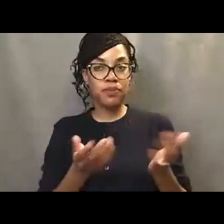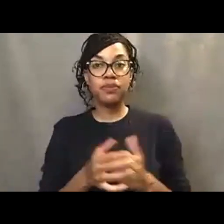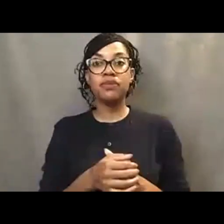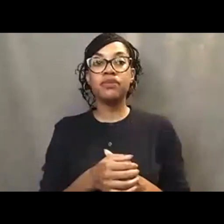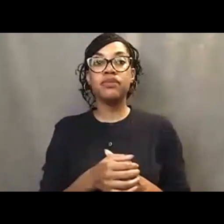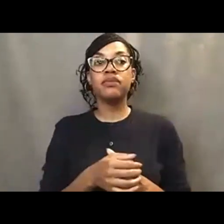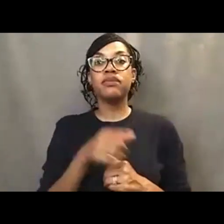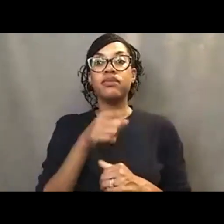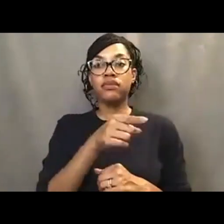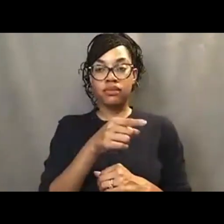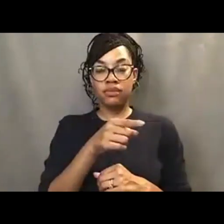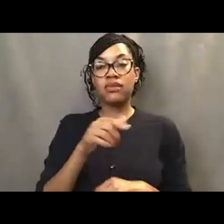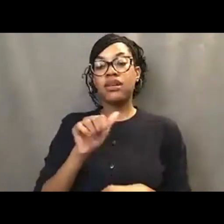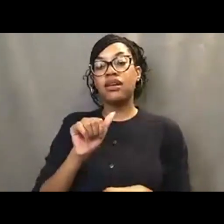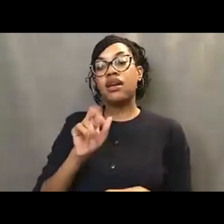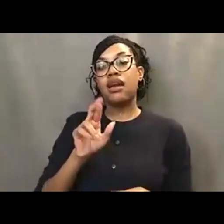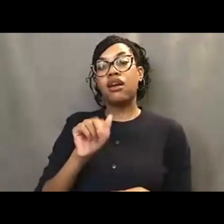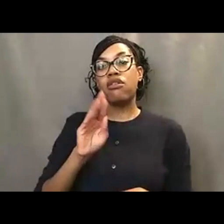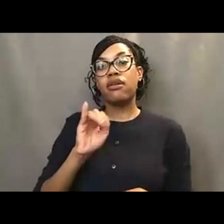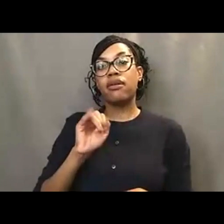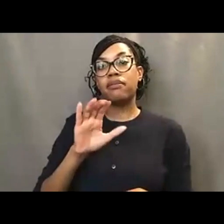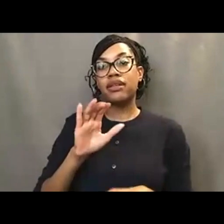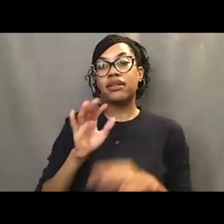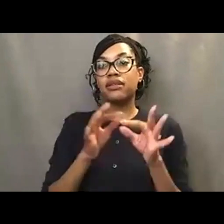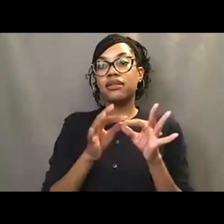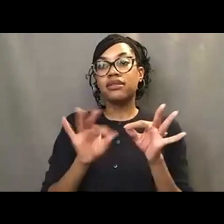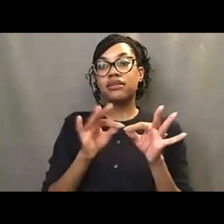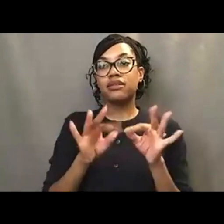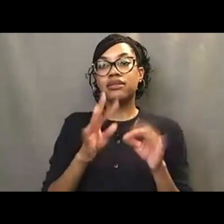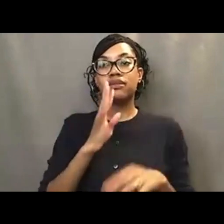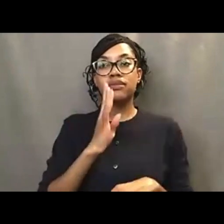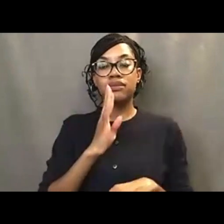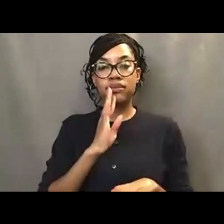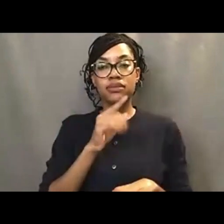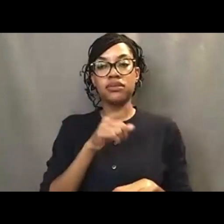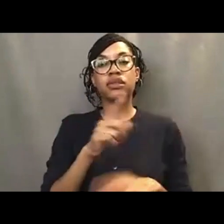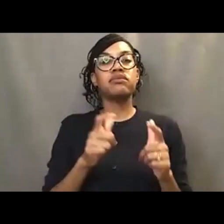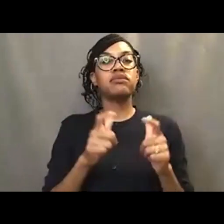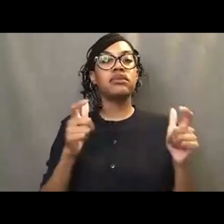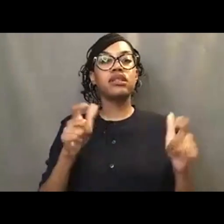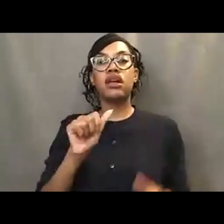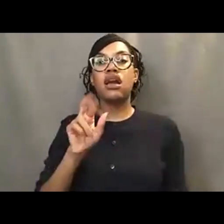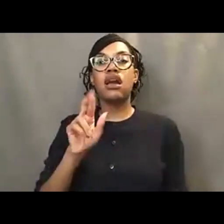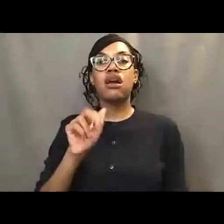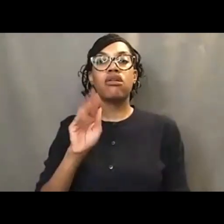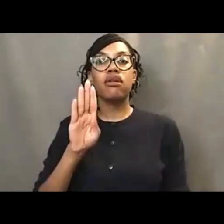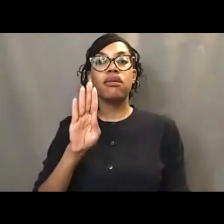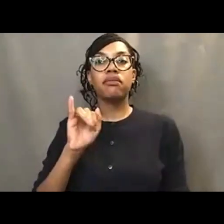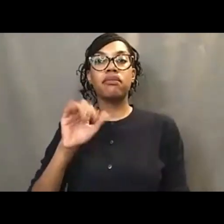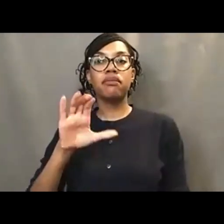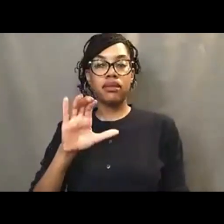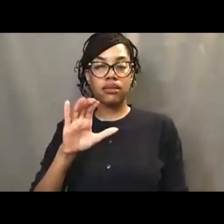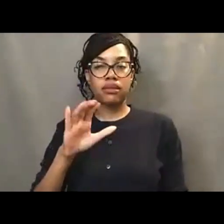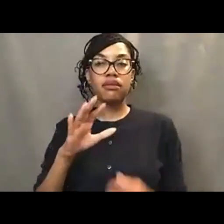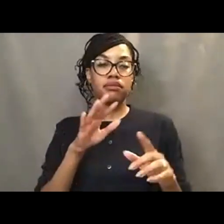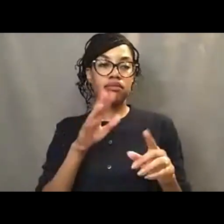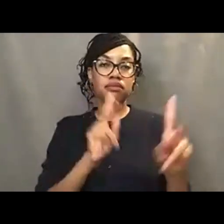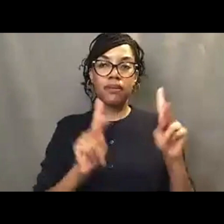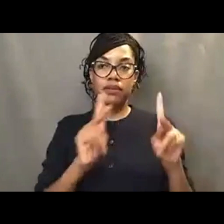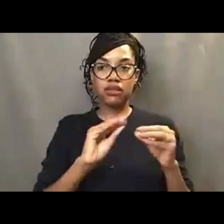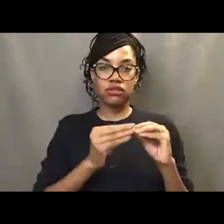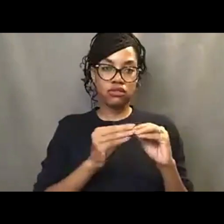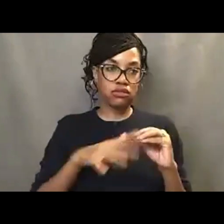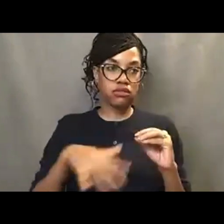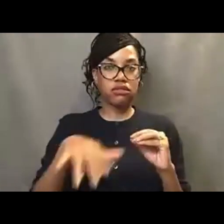of Arabic speaking parents. We have a large Arabic population here in Nashville. A group called Workers'